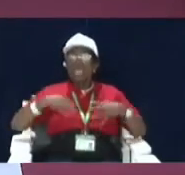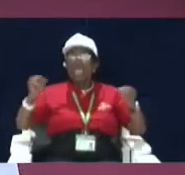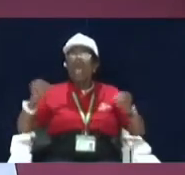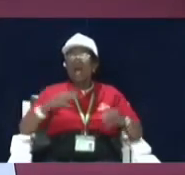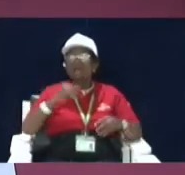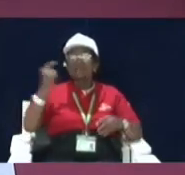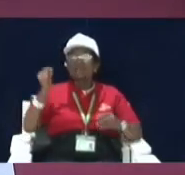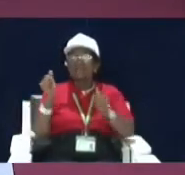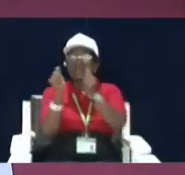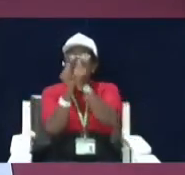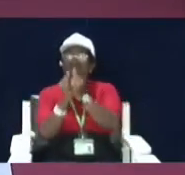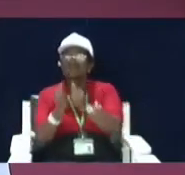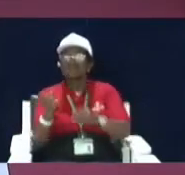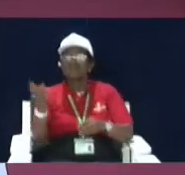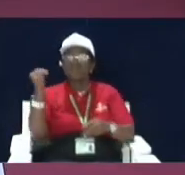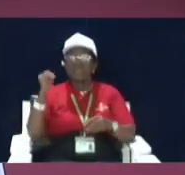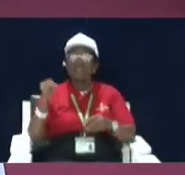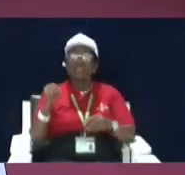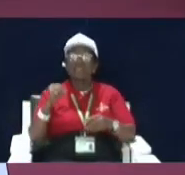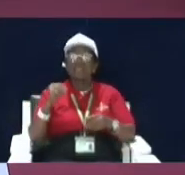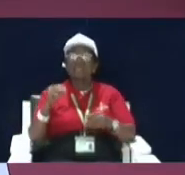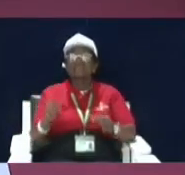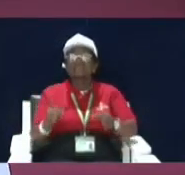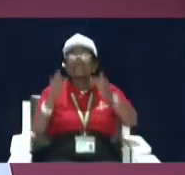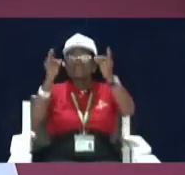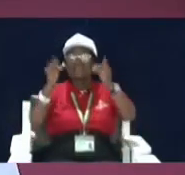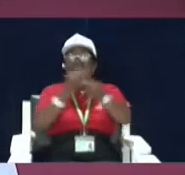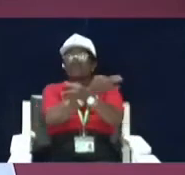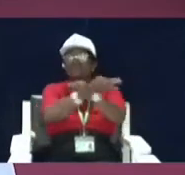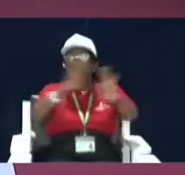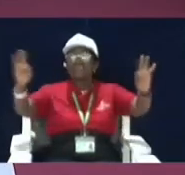free. That's a wonder.